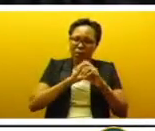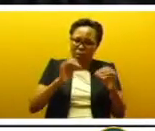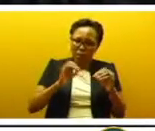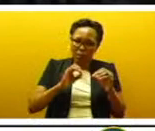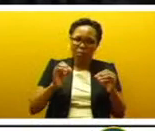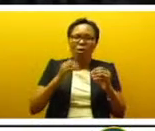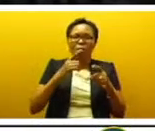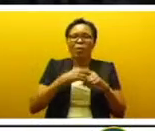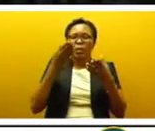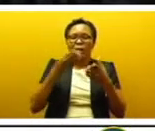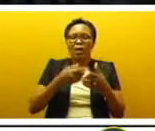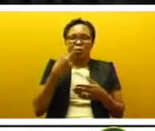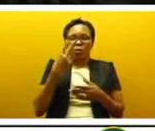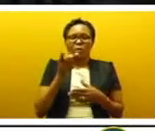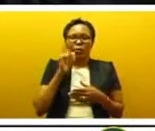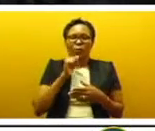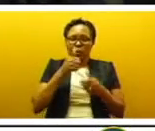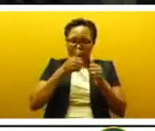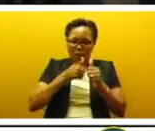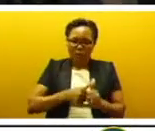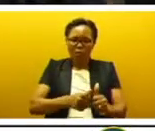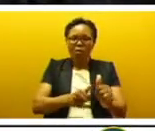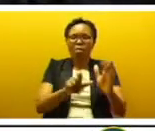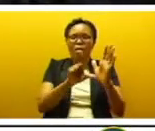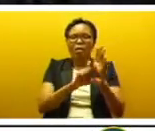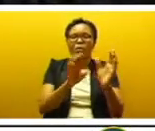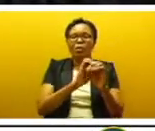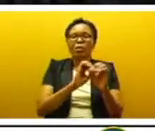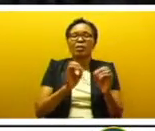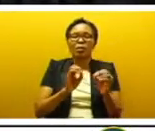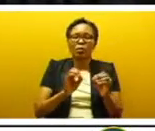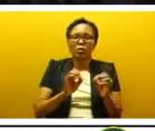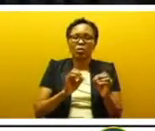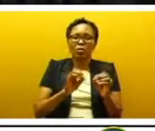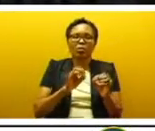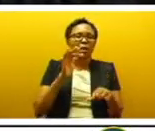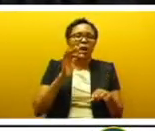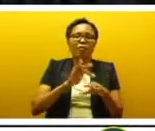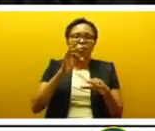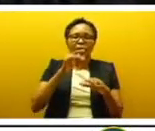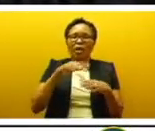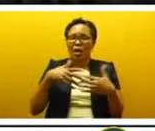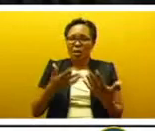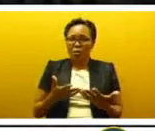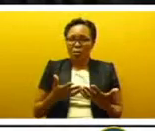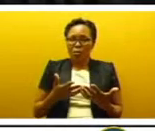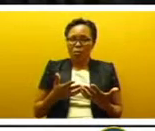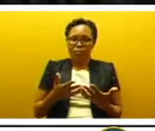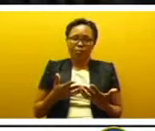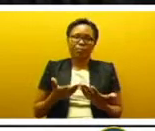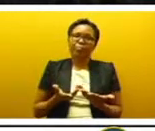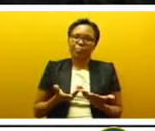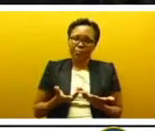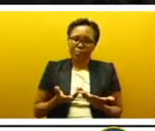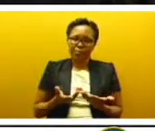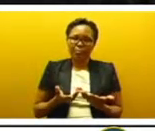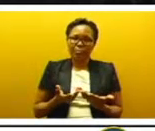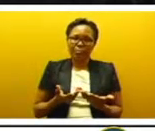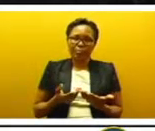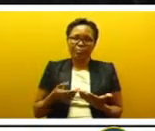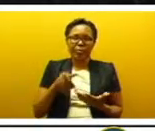been proven. What is the effect of this non-compliance? We have stated in our